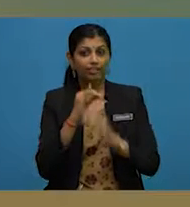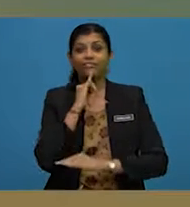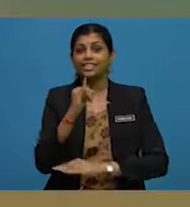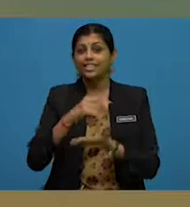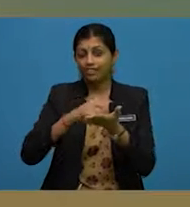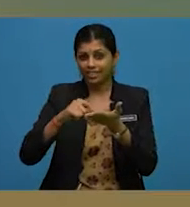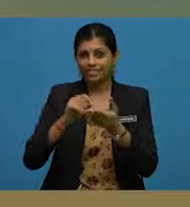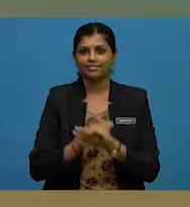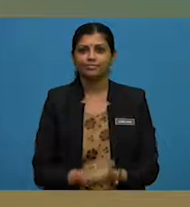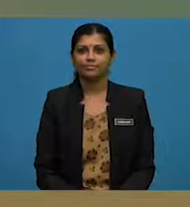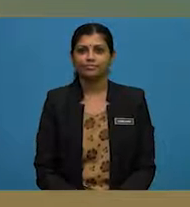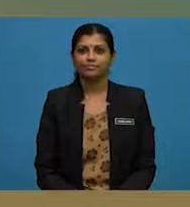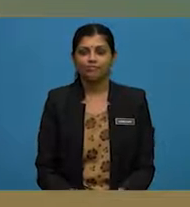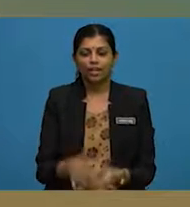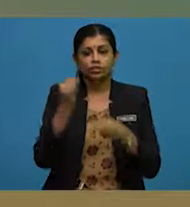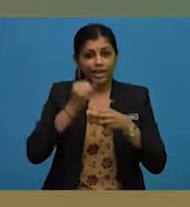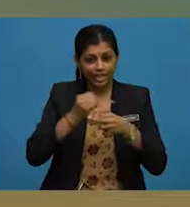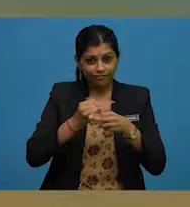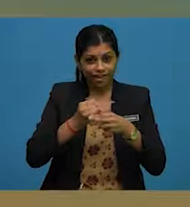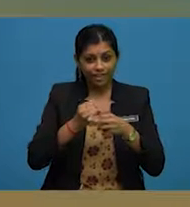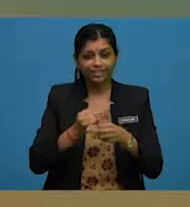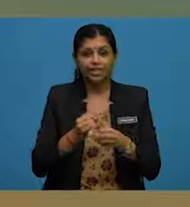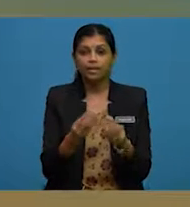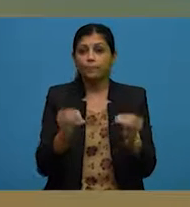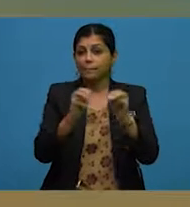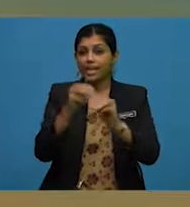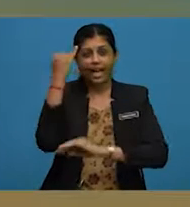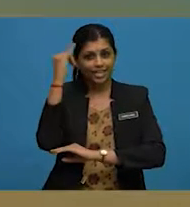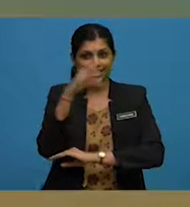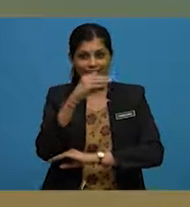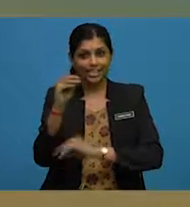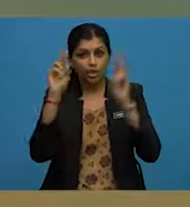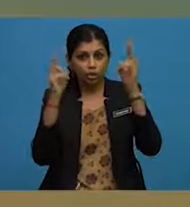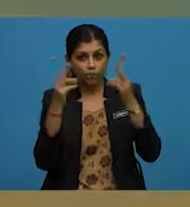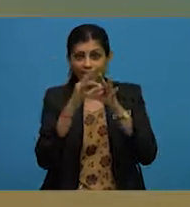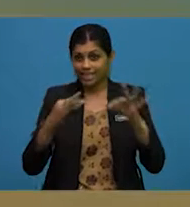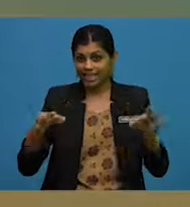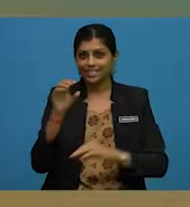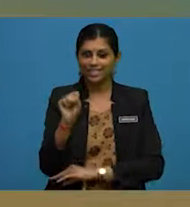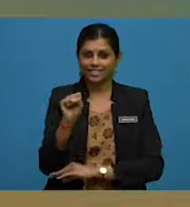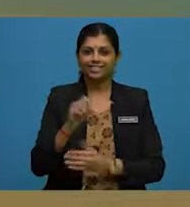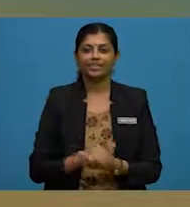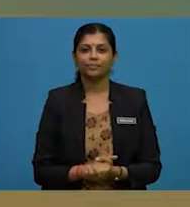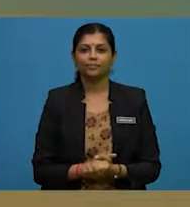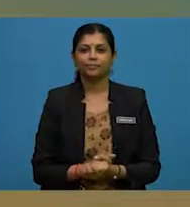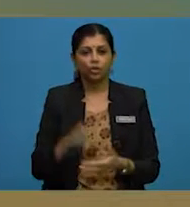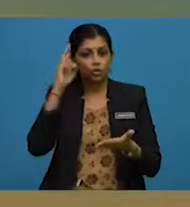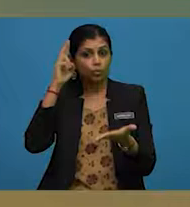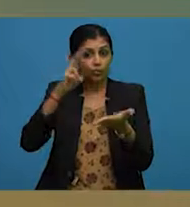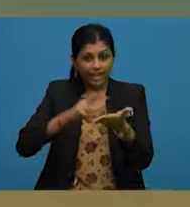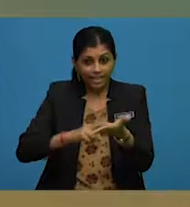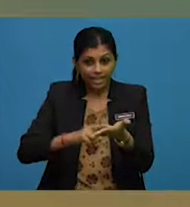written, to identify main ideas and topic sentences, to